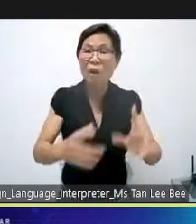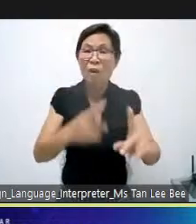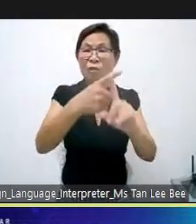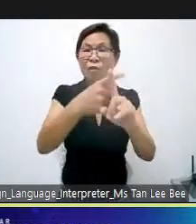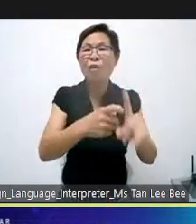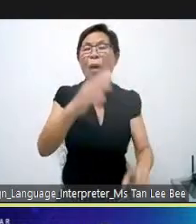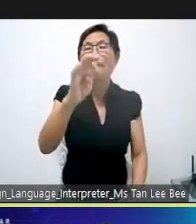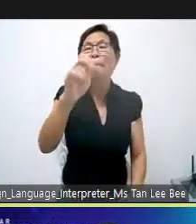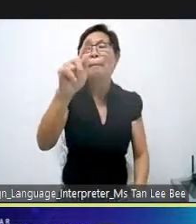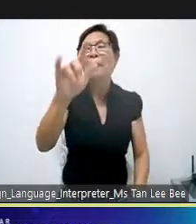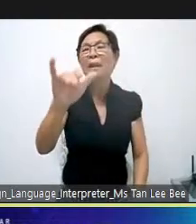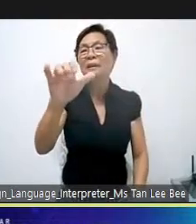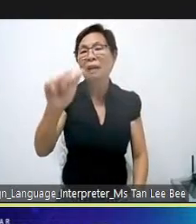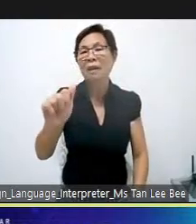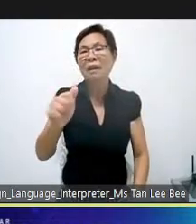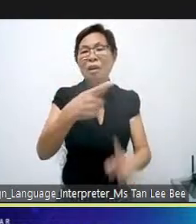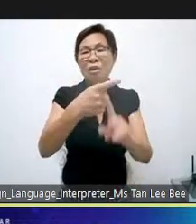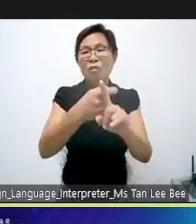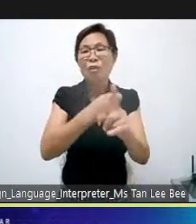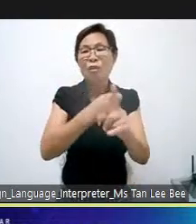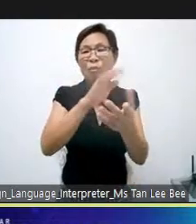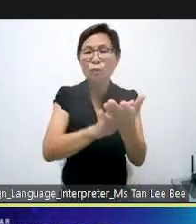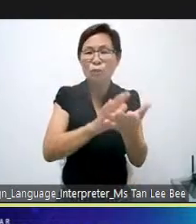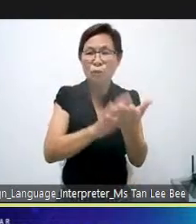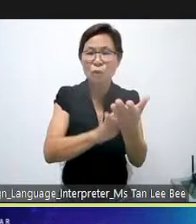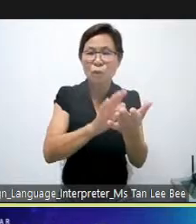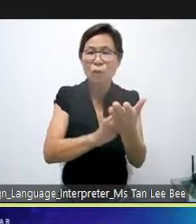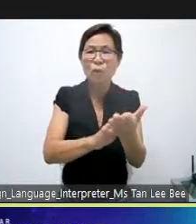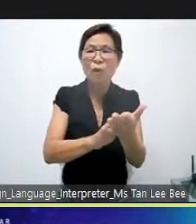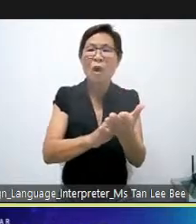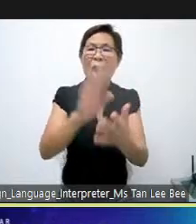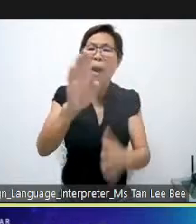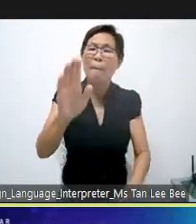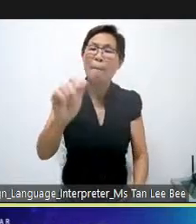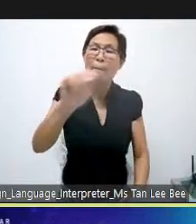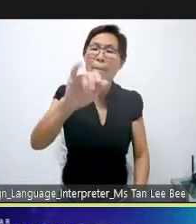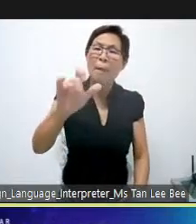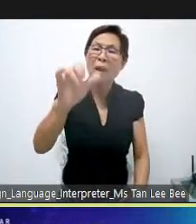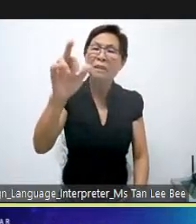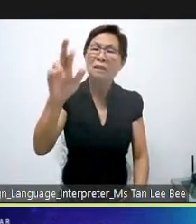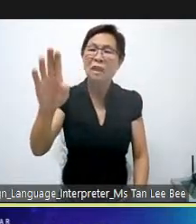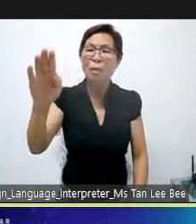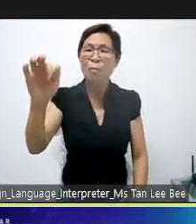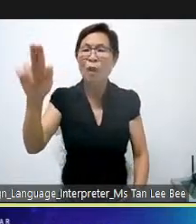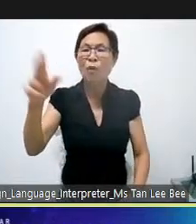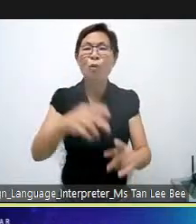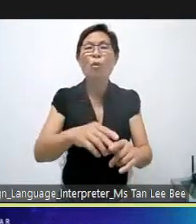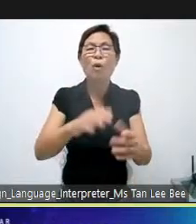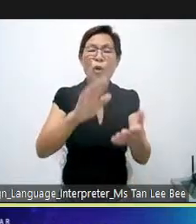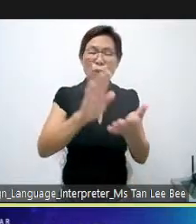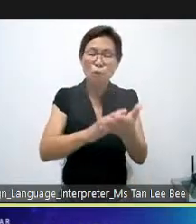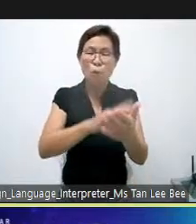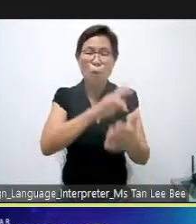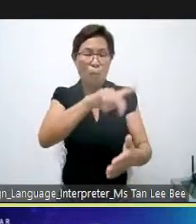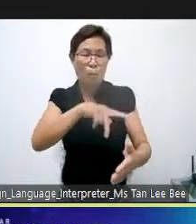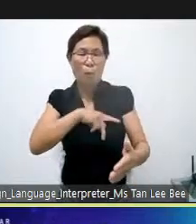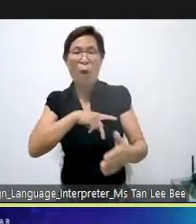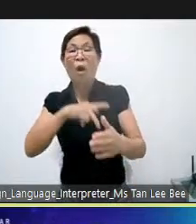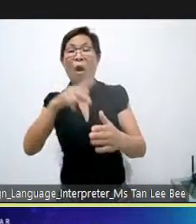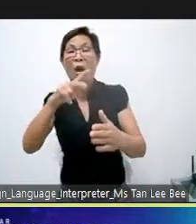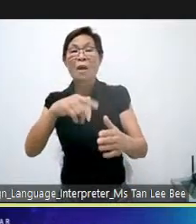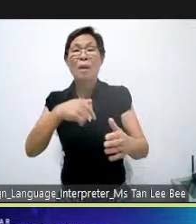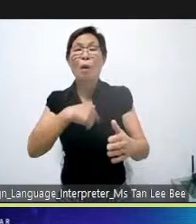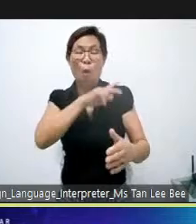Banjarbaru, that is a school owned by the provincial government of South Kalimantan, Indonesia. She obtains her bachelor's